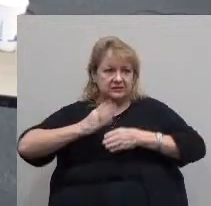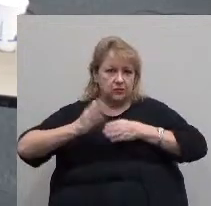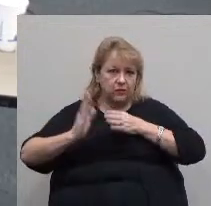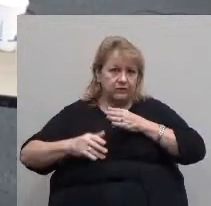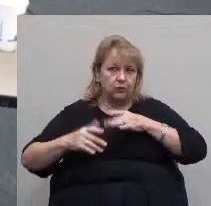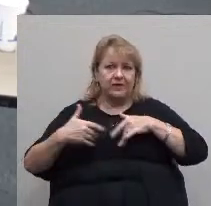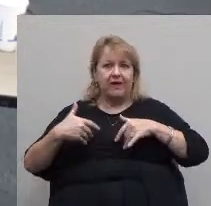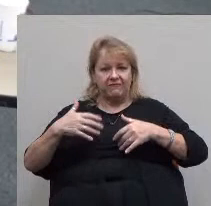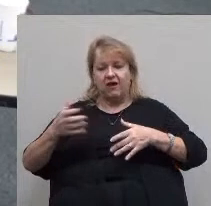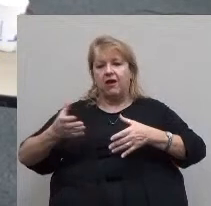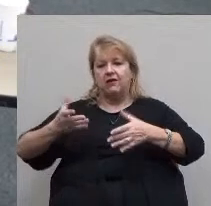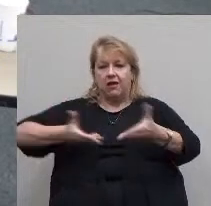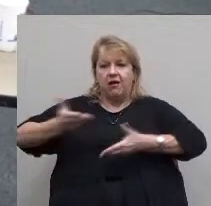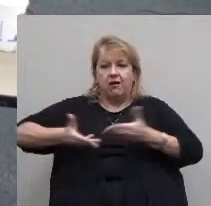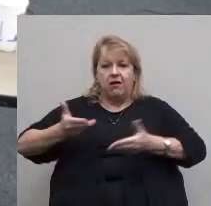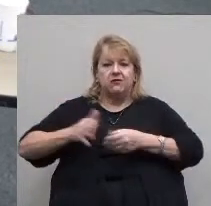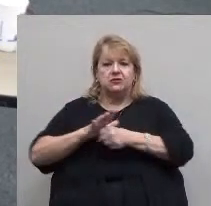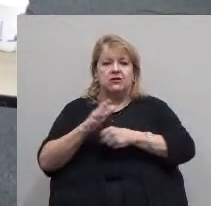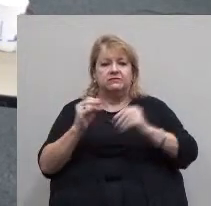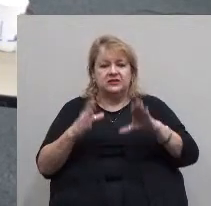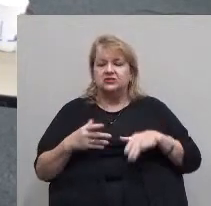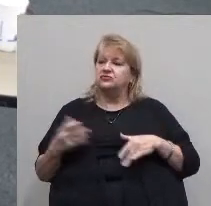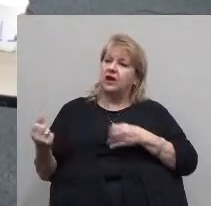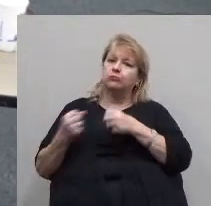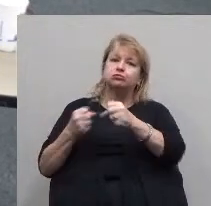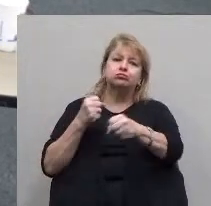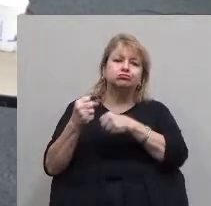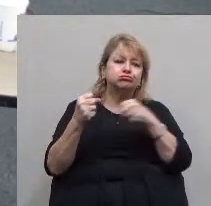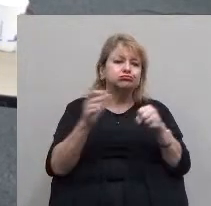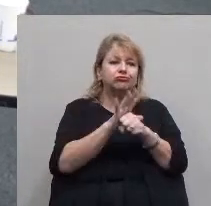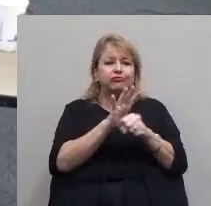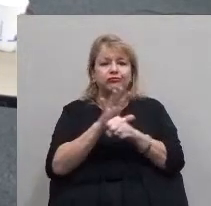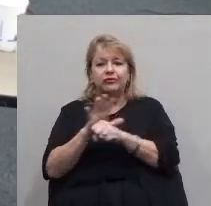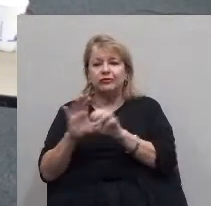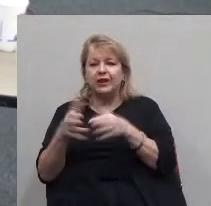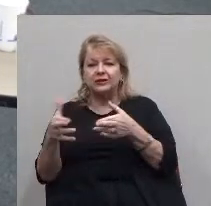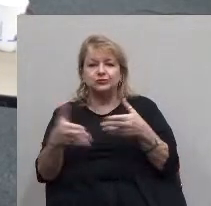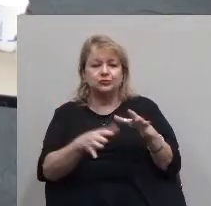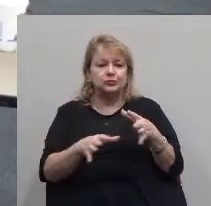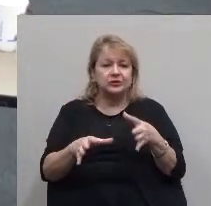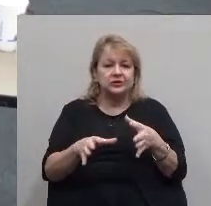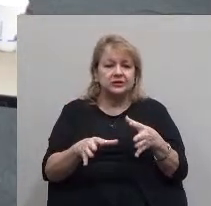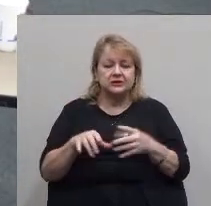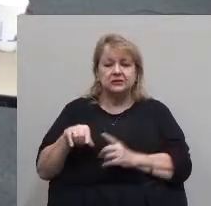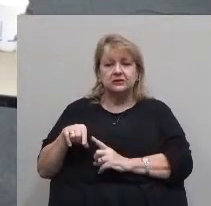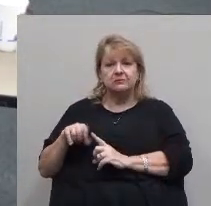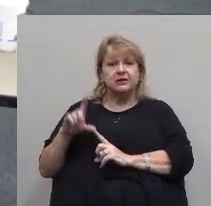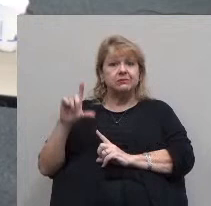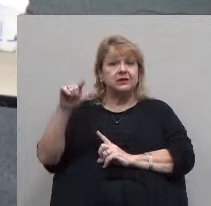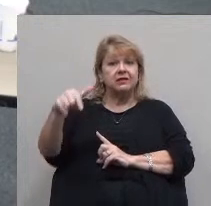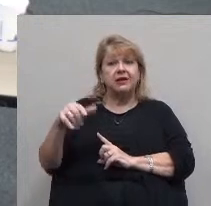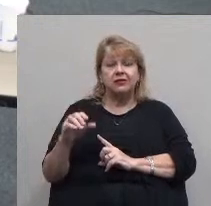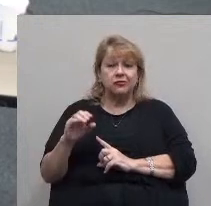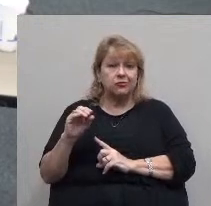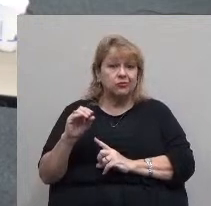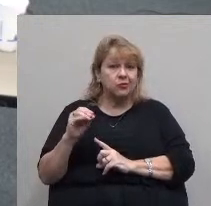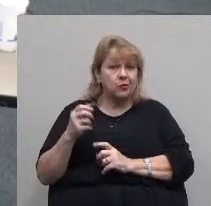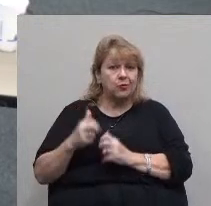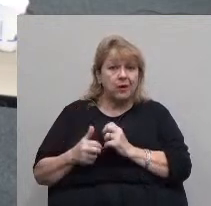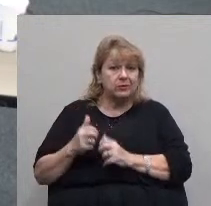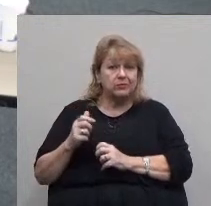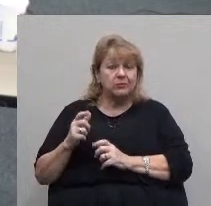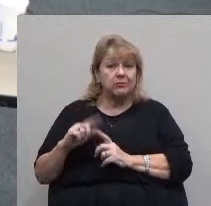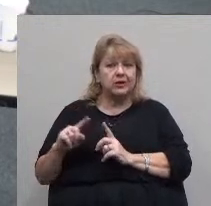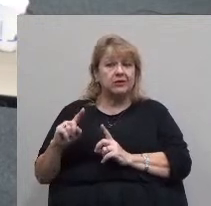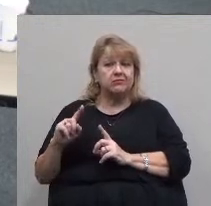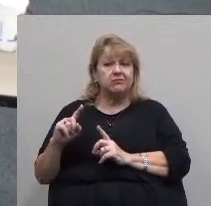into these bills? Maybe these bills will not cause any kind of problems later on, but maybe we ought